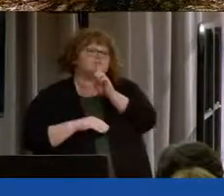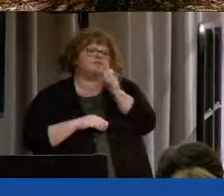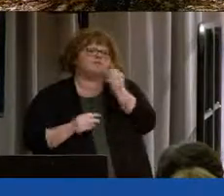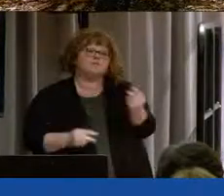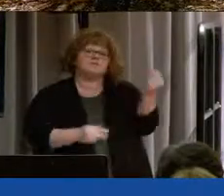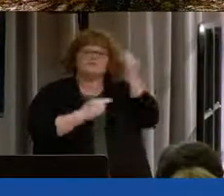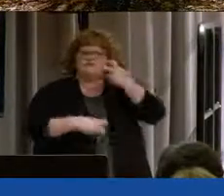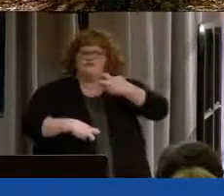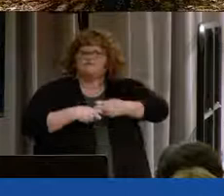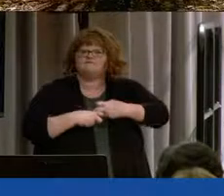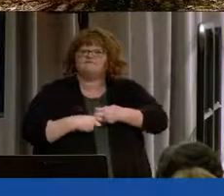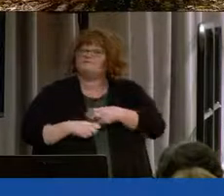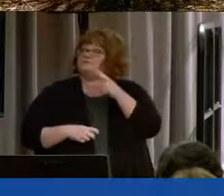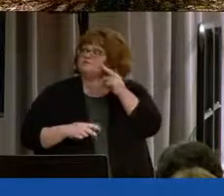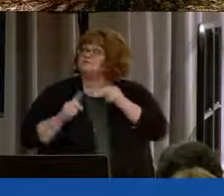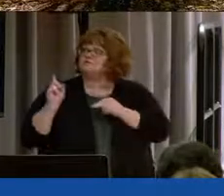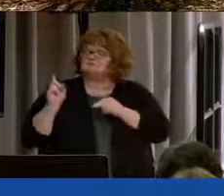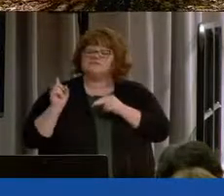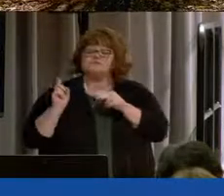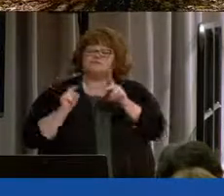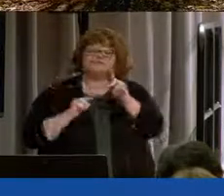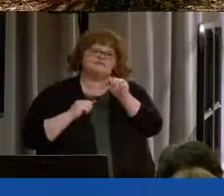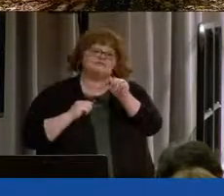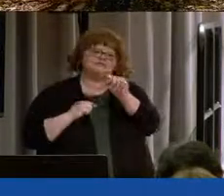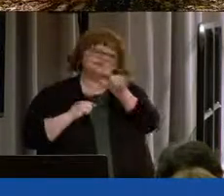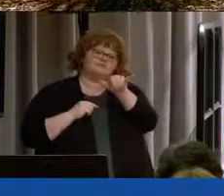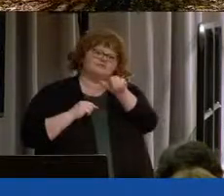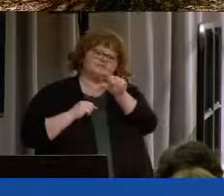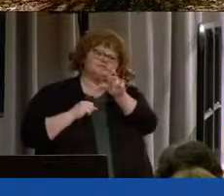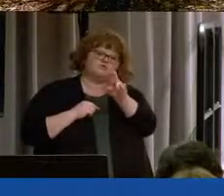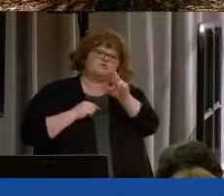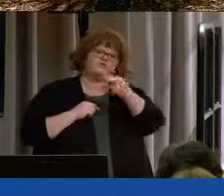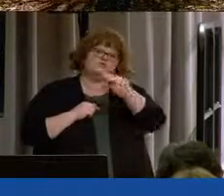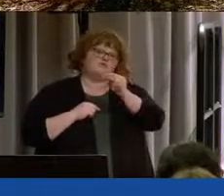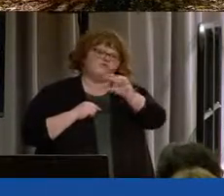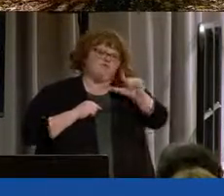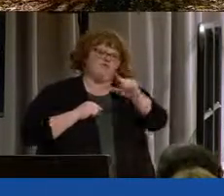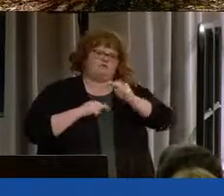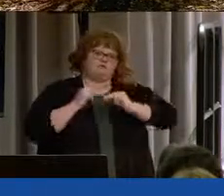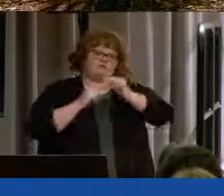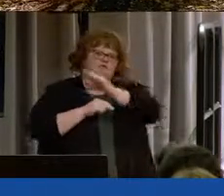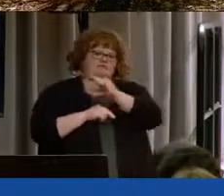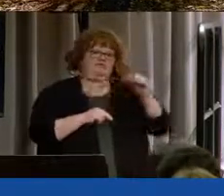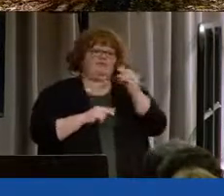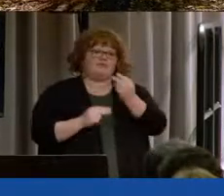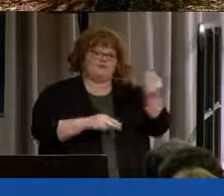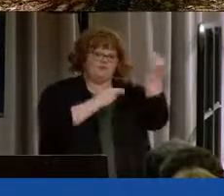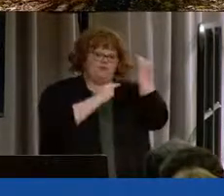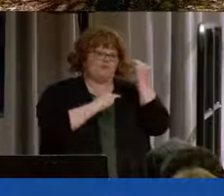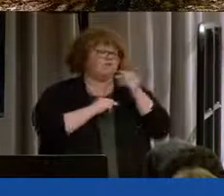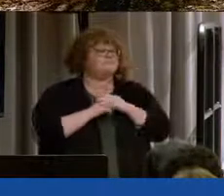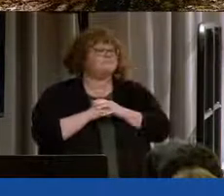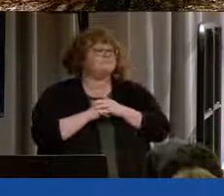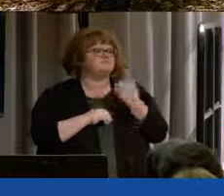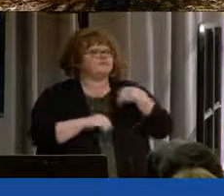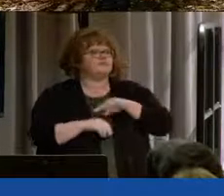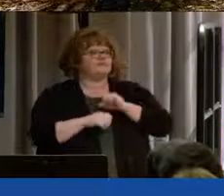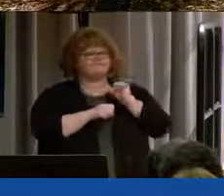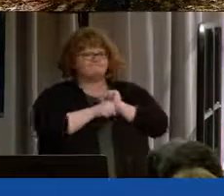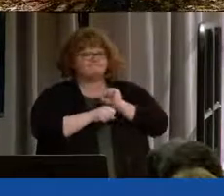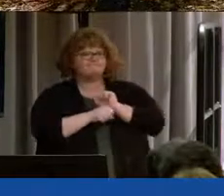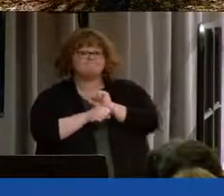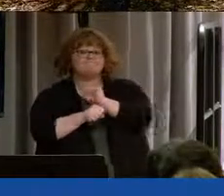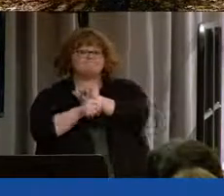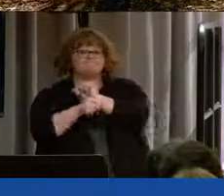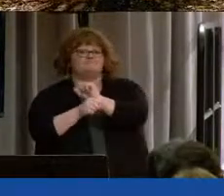This is a view of Taylor Hall and another view of the memorial. And what we have been working toward over recent